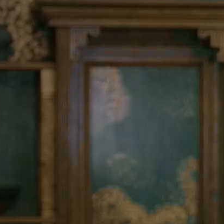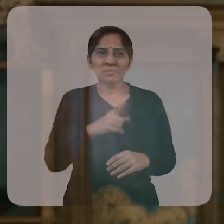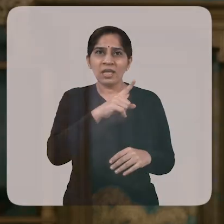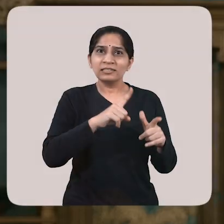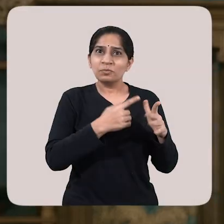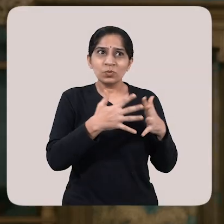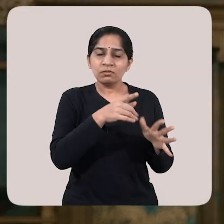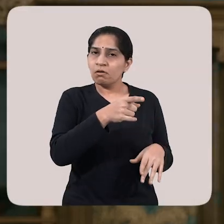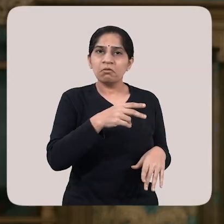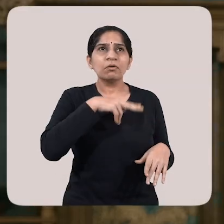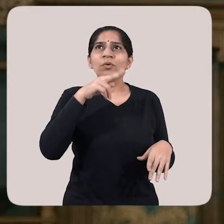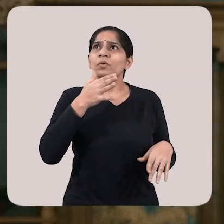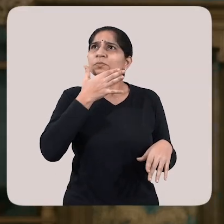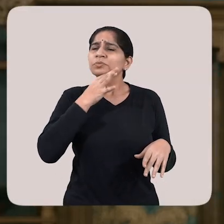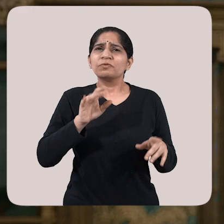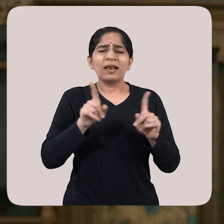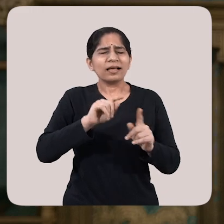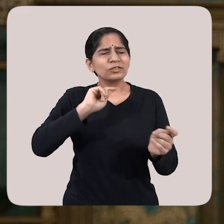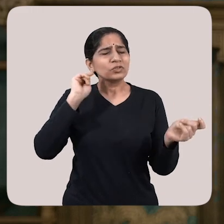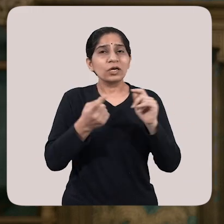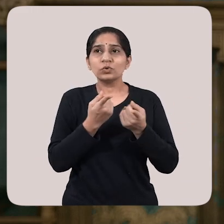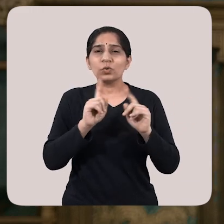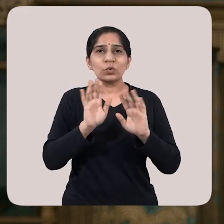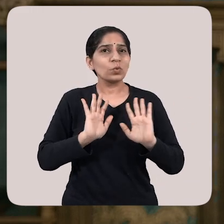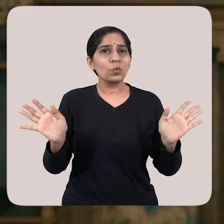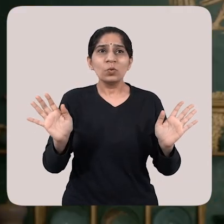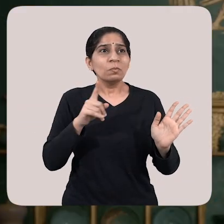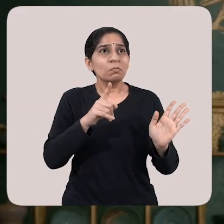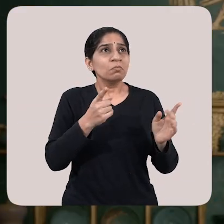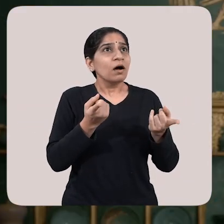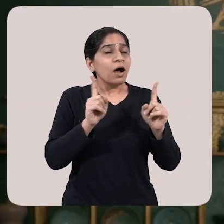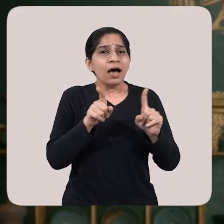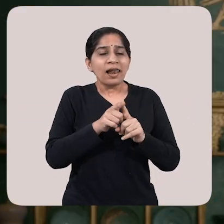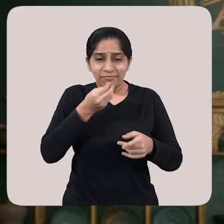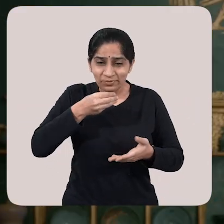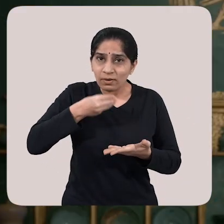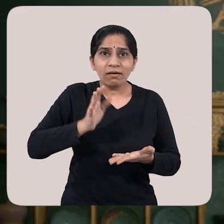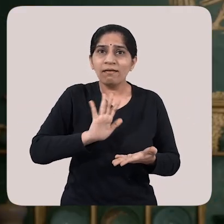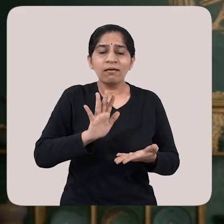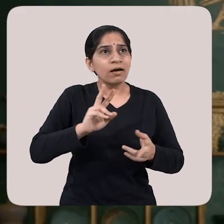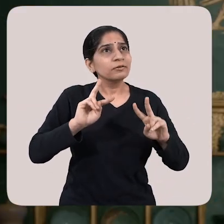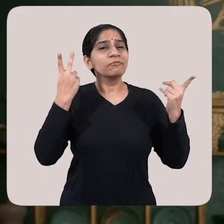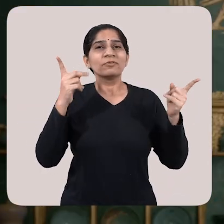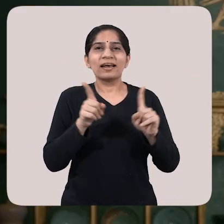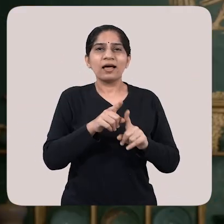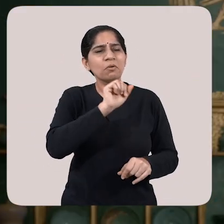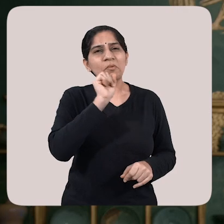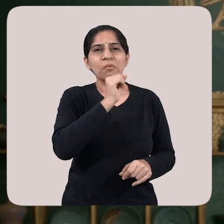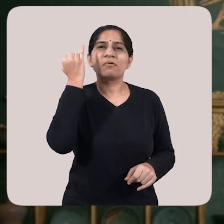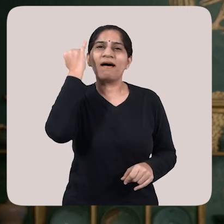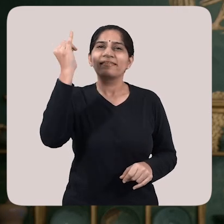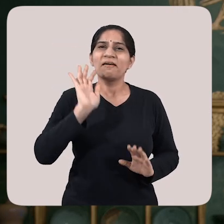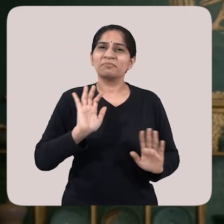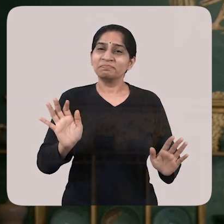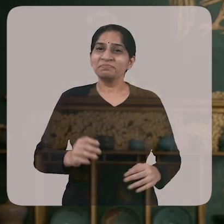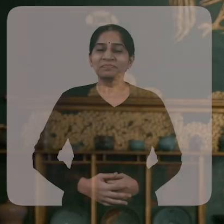Whistler created an immersive work of art by transforming disparate Asian influences into an aesthetic whole that was uniquely his